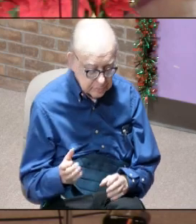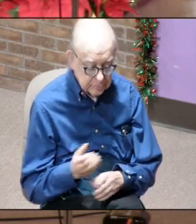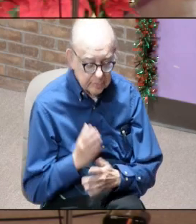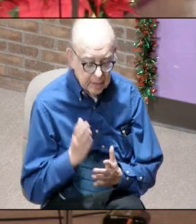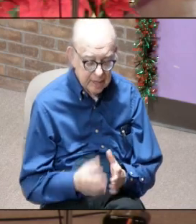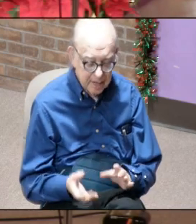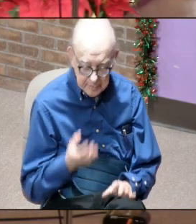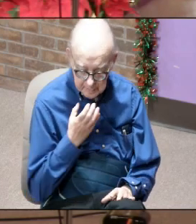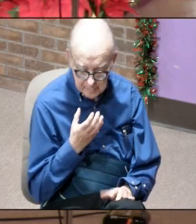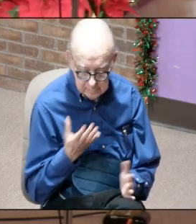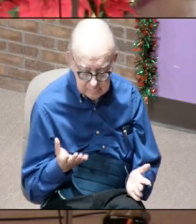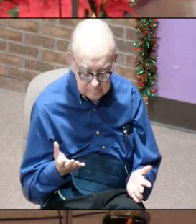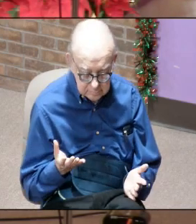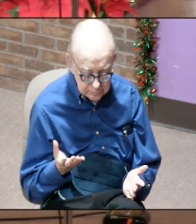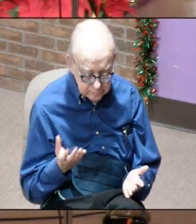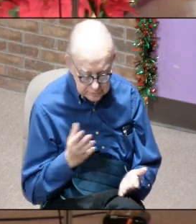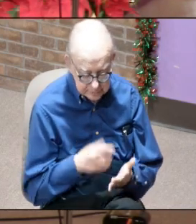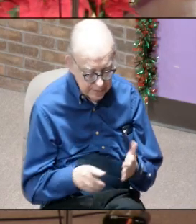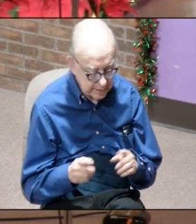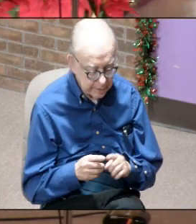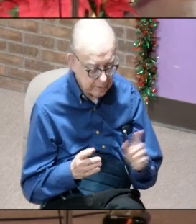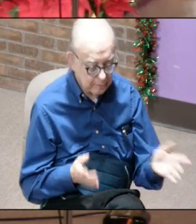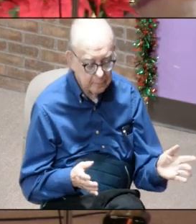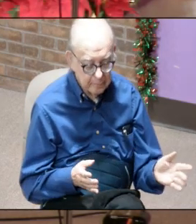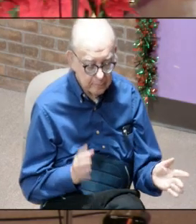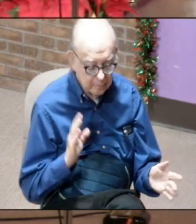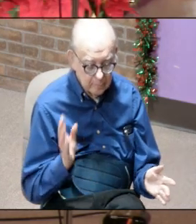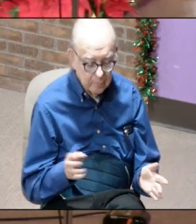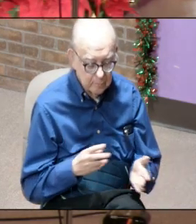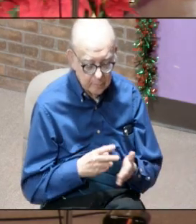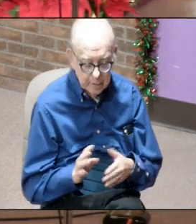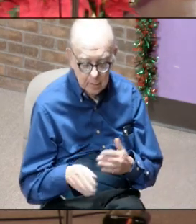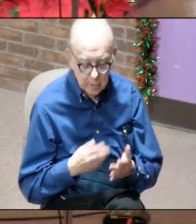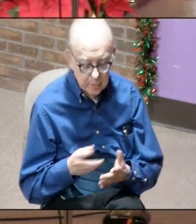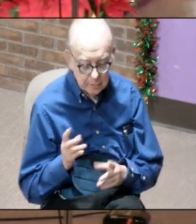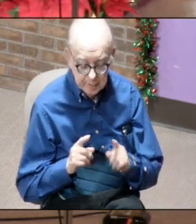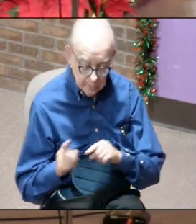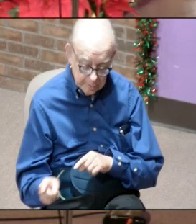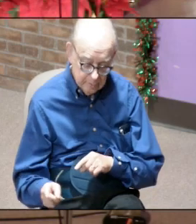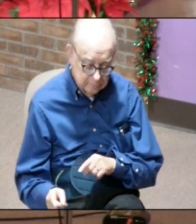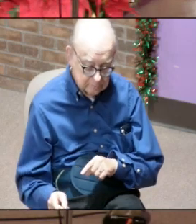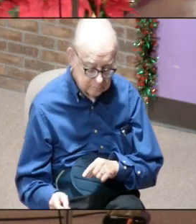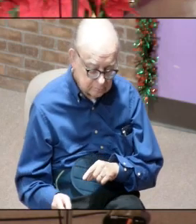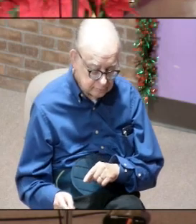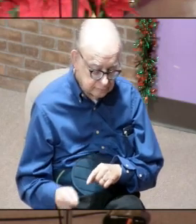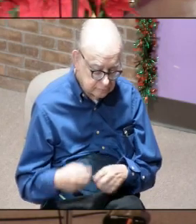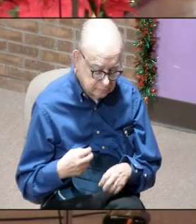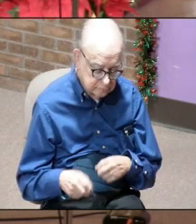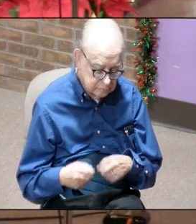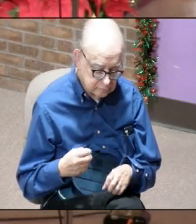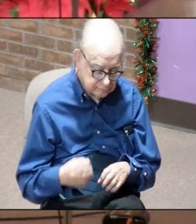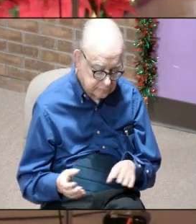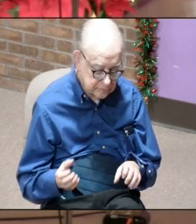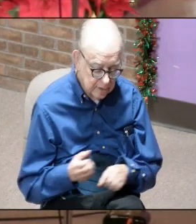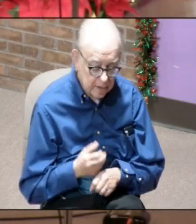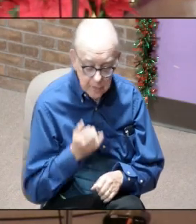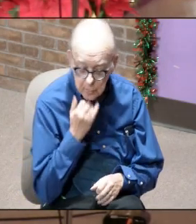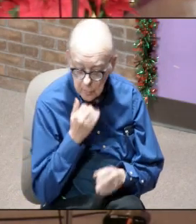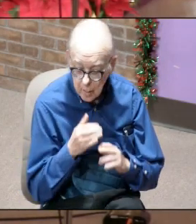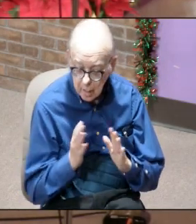mad that somebody did this to them, so now we're going to repay these people over here, and the problem is they got the wrong